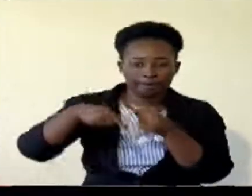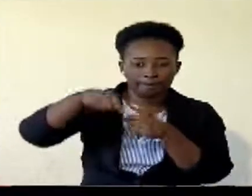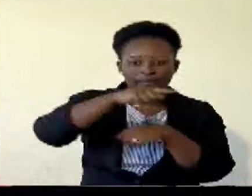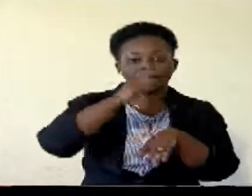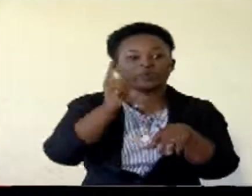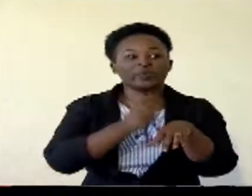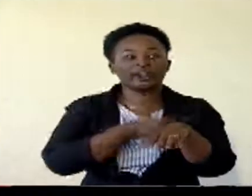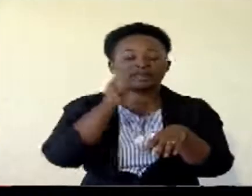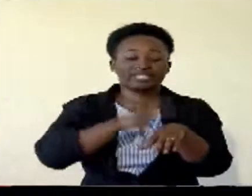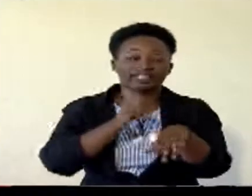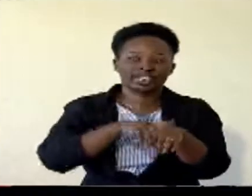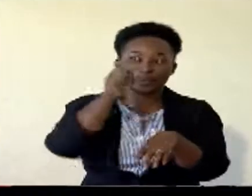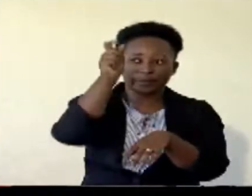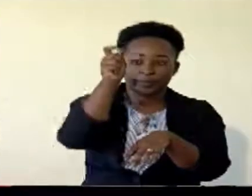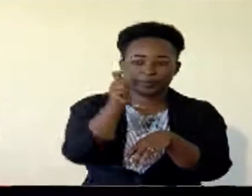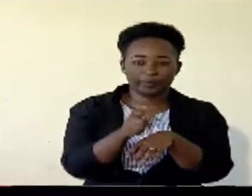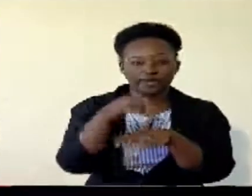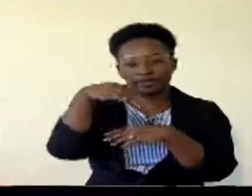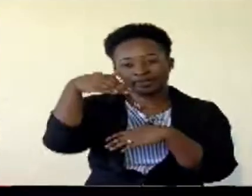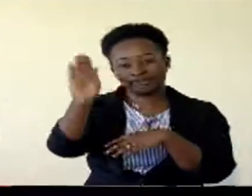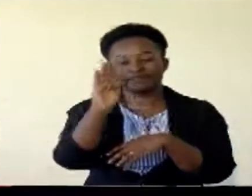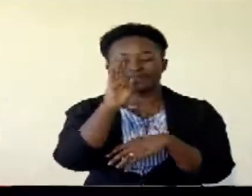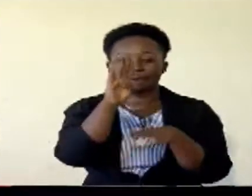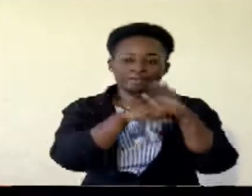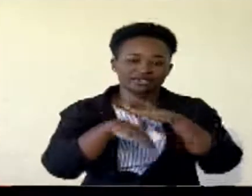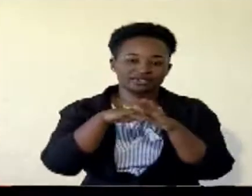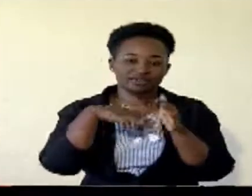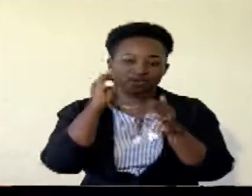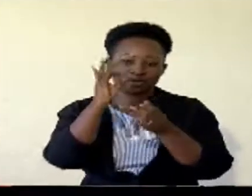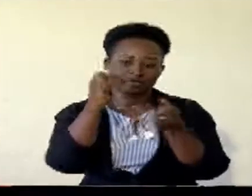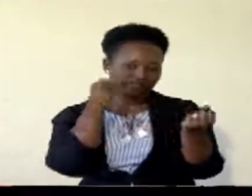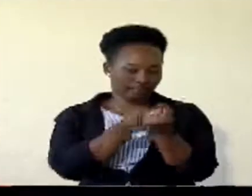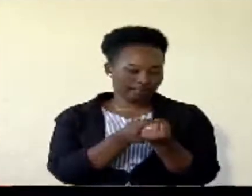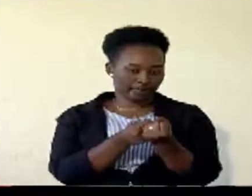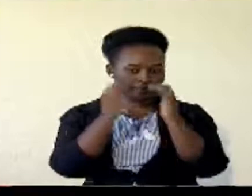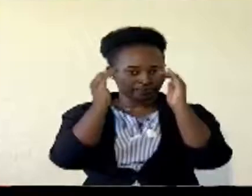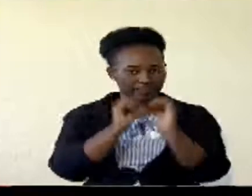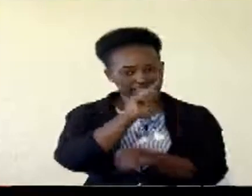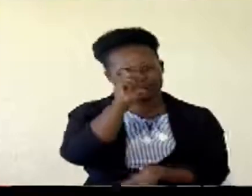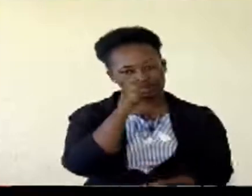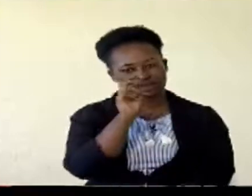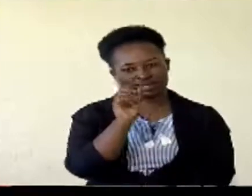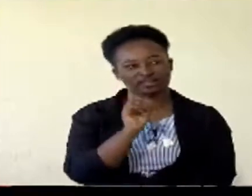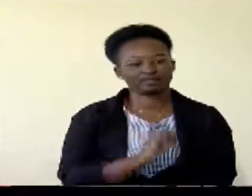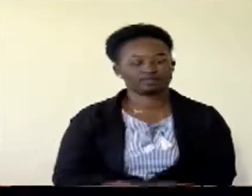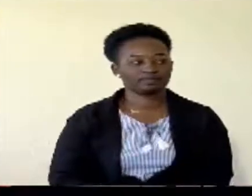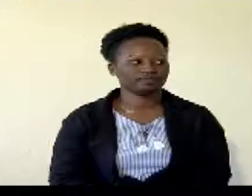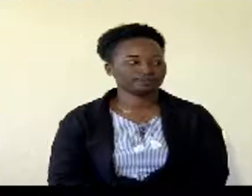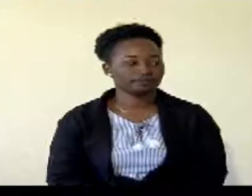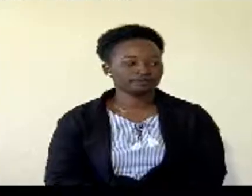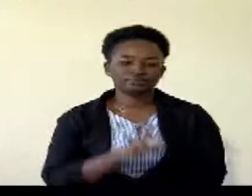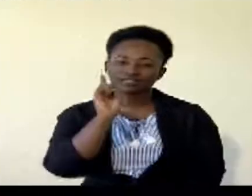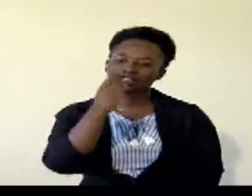when that line goes outside the base of support. Then we go to D. What does D